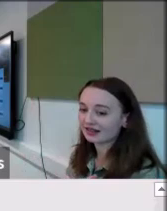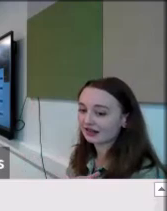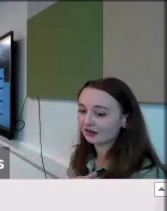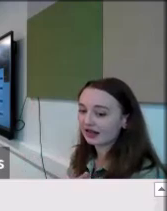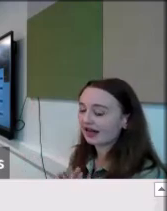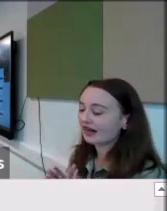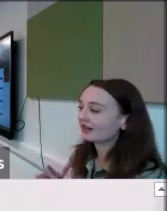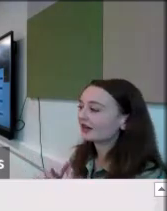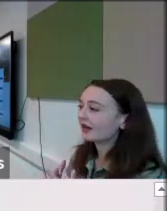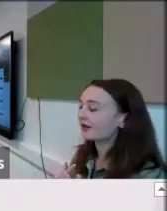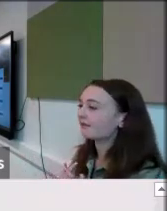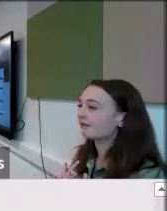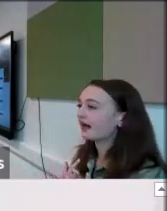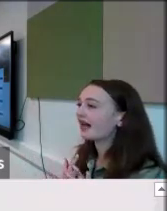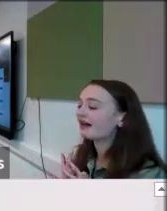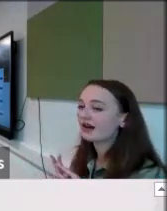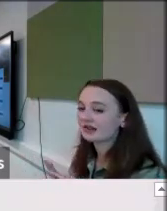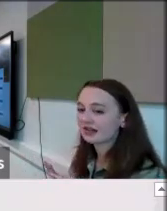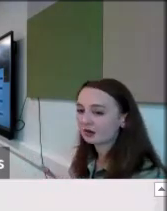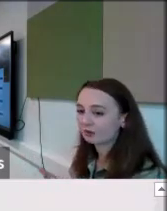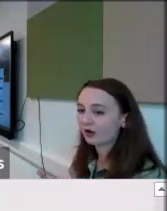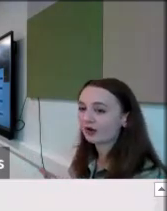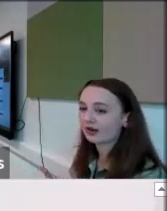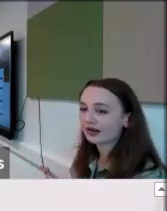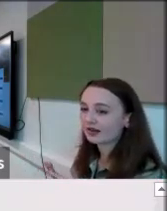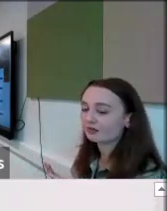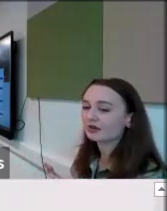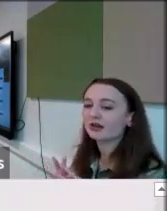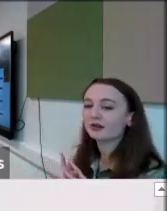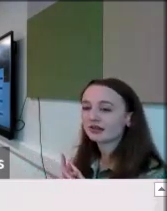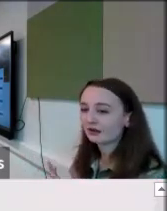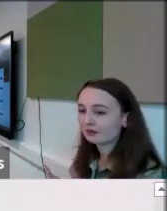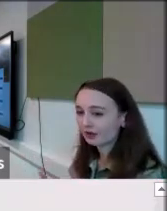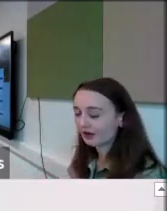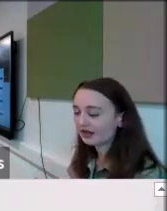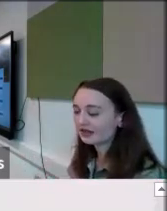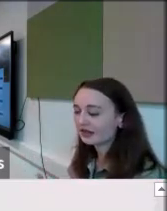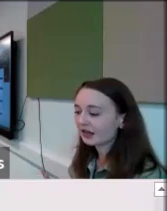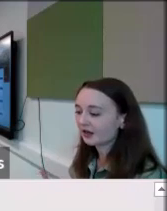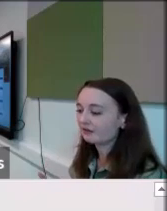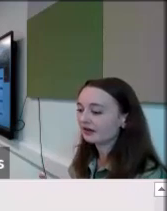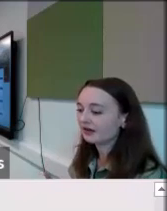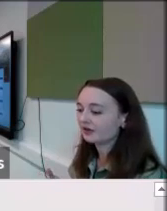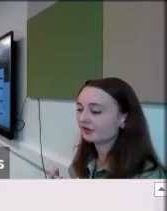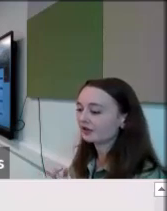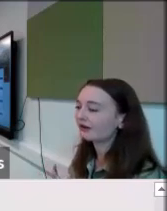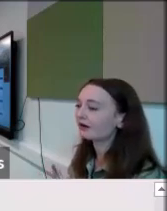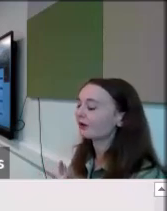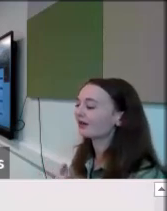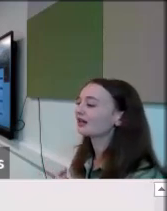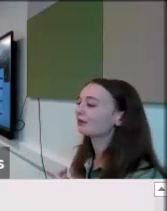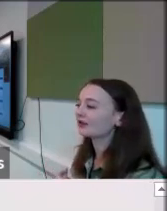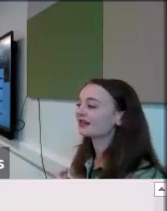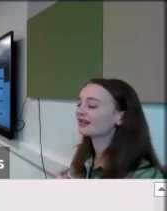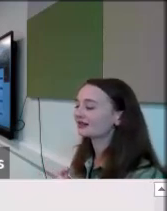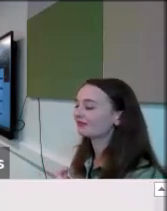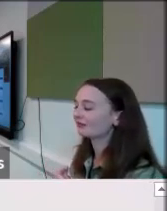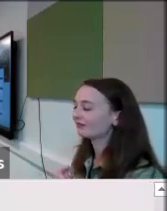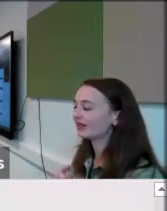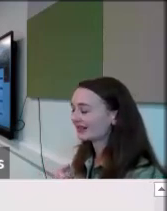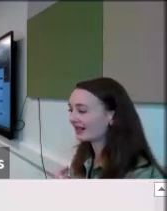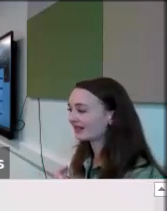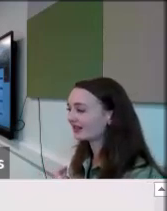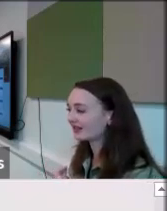anybody listening online, I have Access to Work as somebody who's self-employed, and although I won't lie, the process